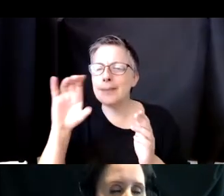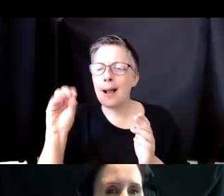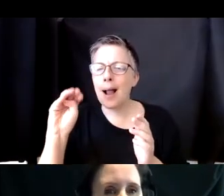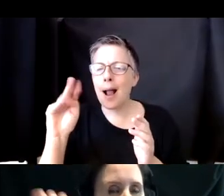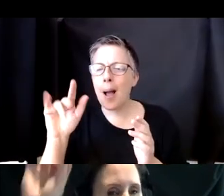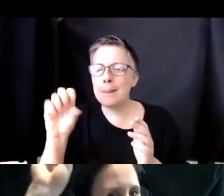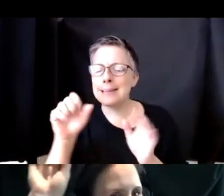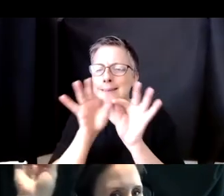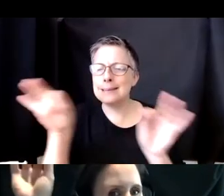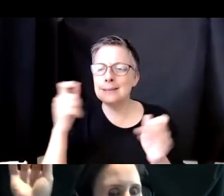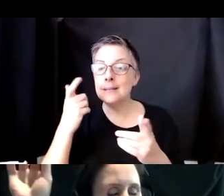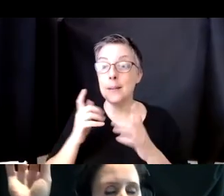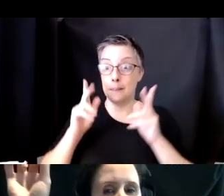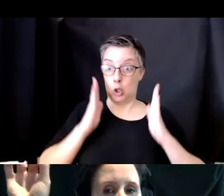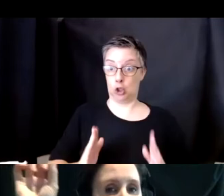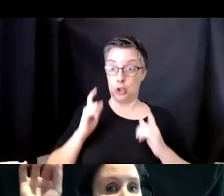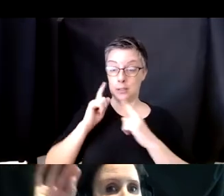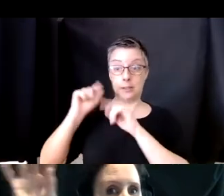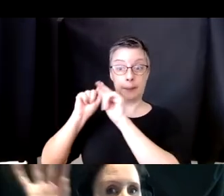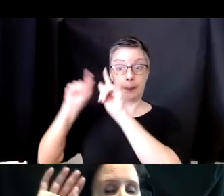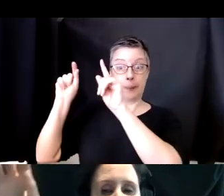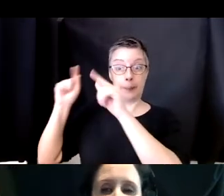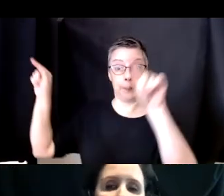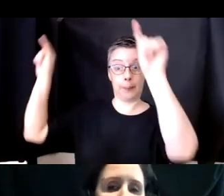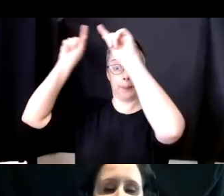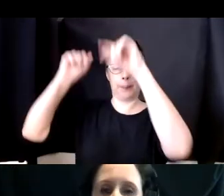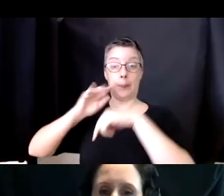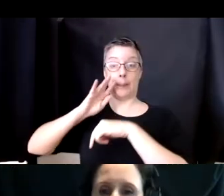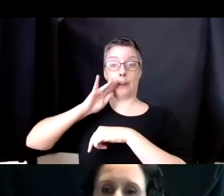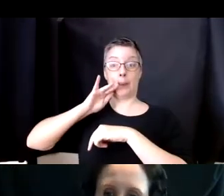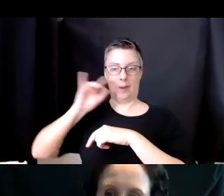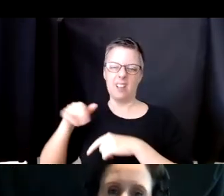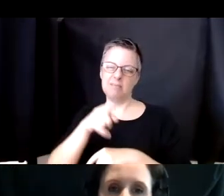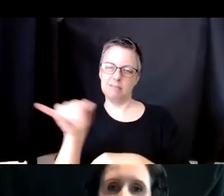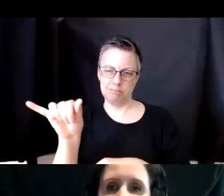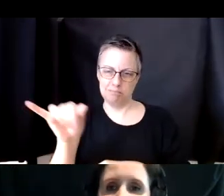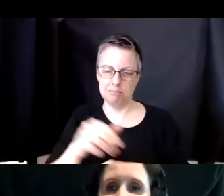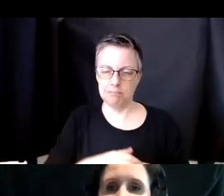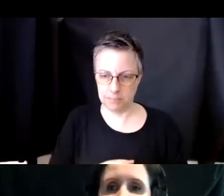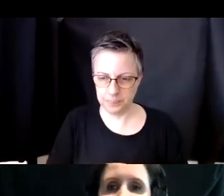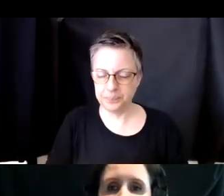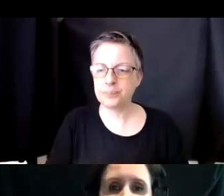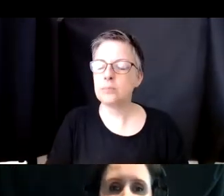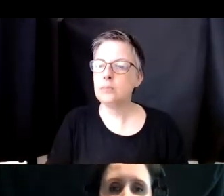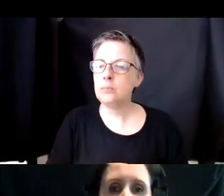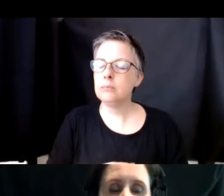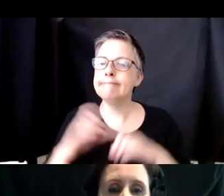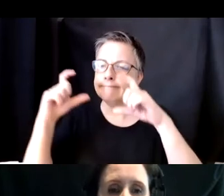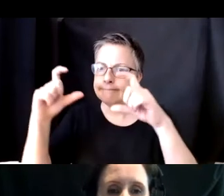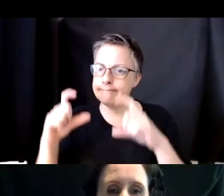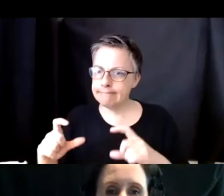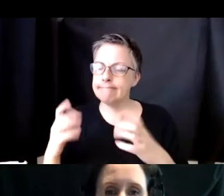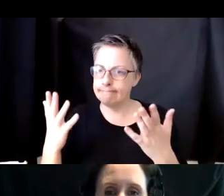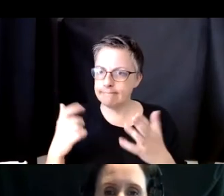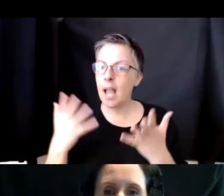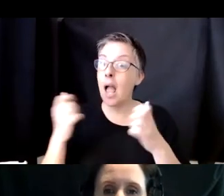they have like a little bubble over the head of people to indicate that they're speaking and what they're saying. So I kind of want to give you a bit